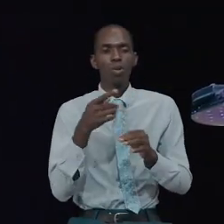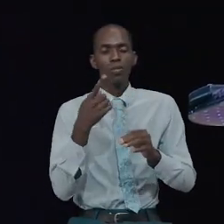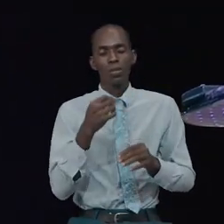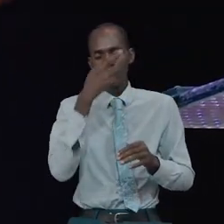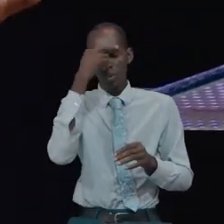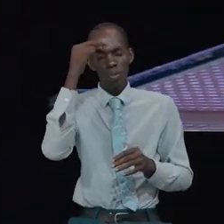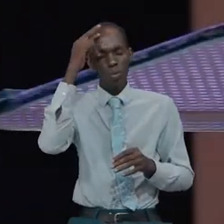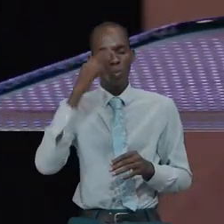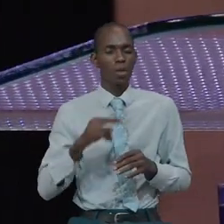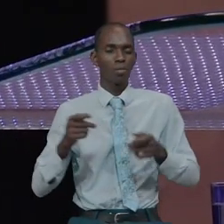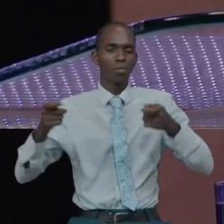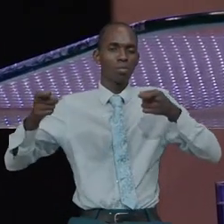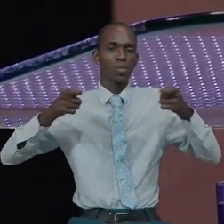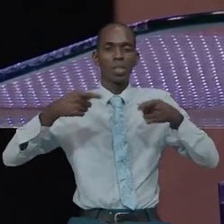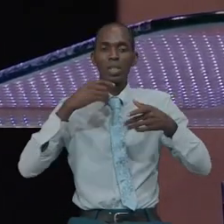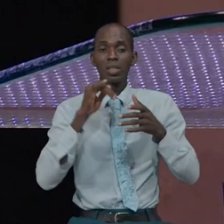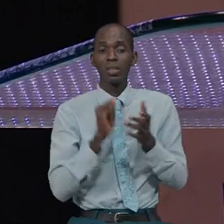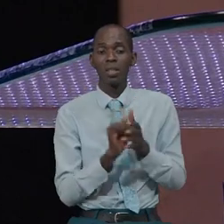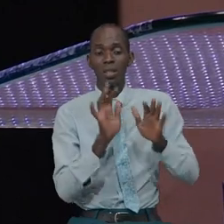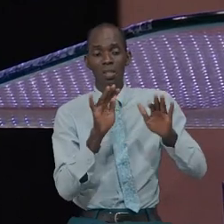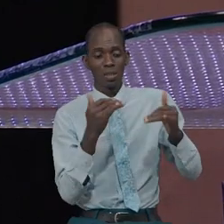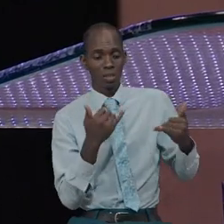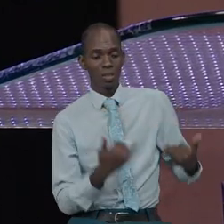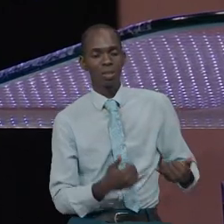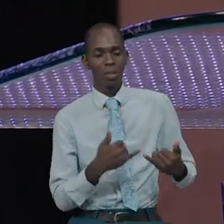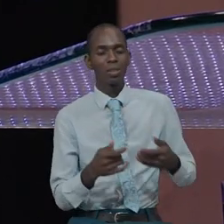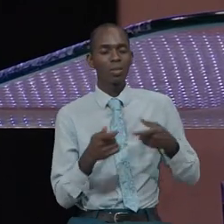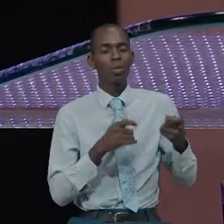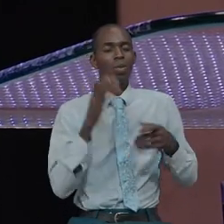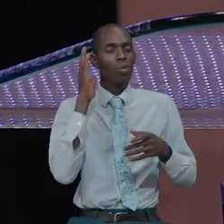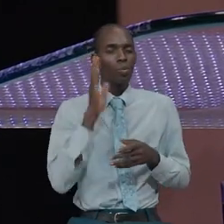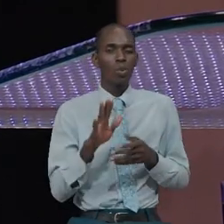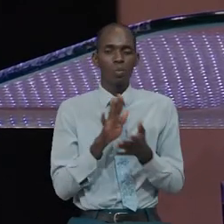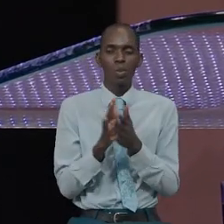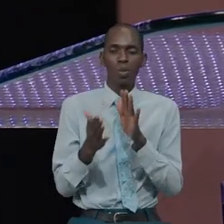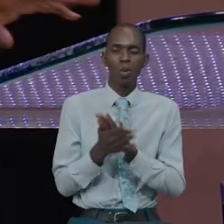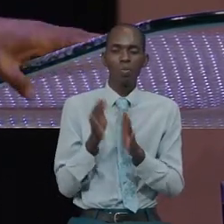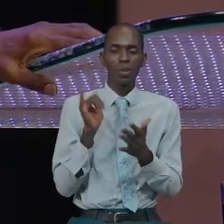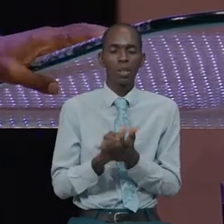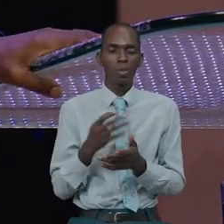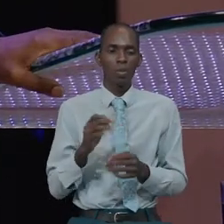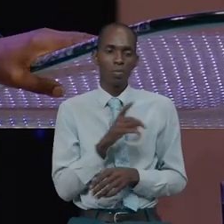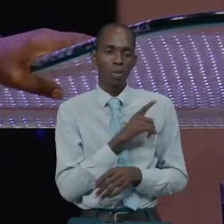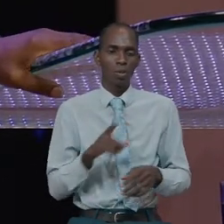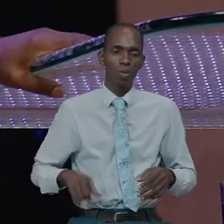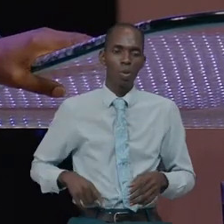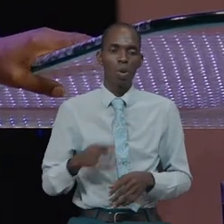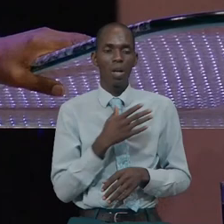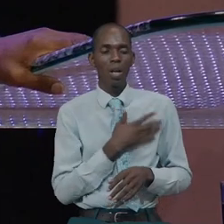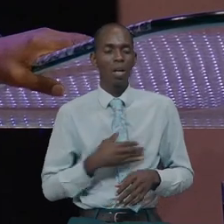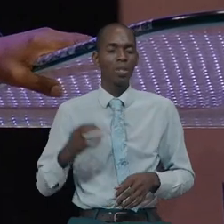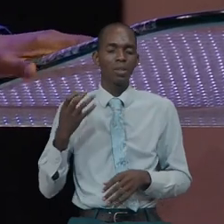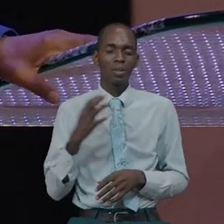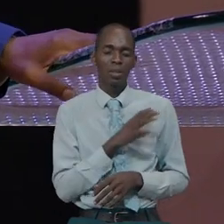the world, it says they become the kingdoms of our Lord and of his Christ, and he shall